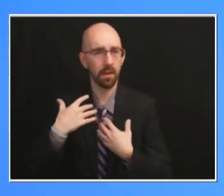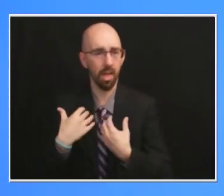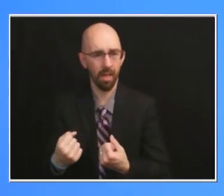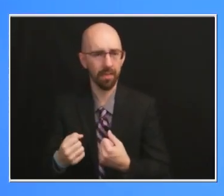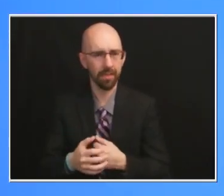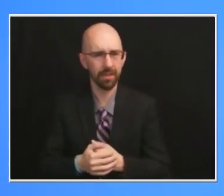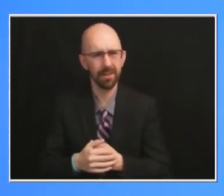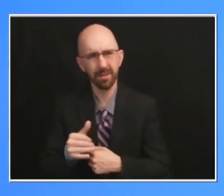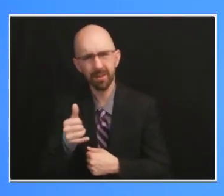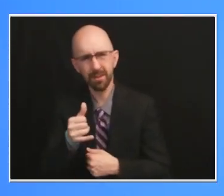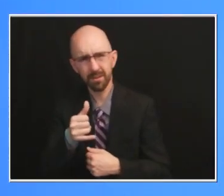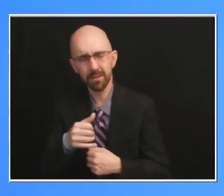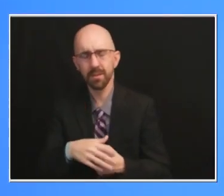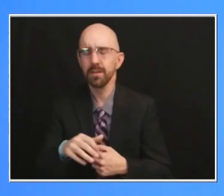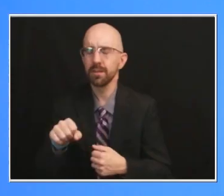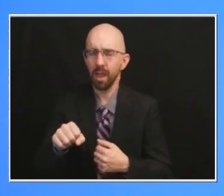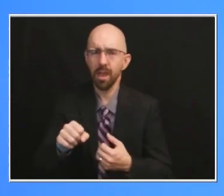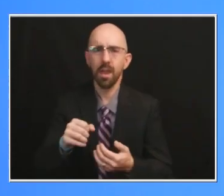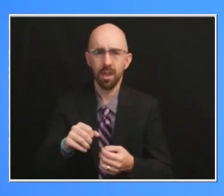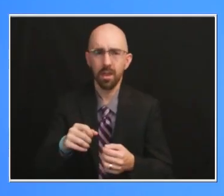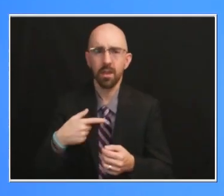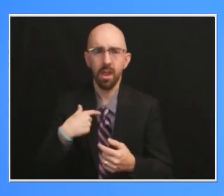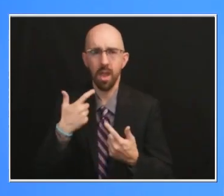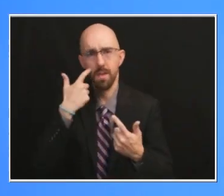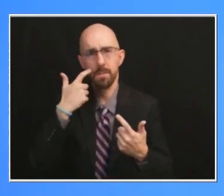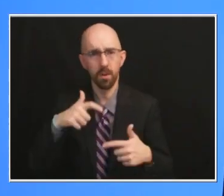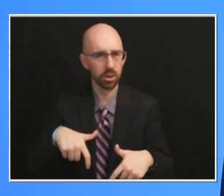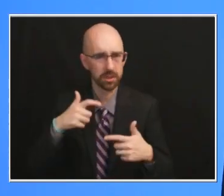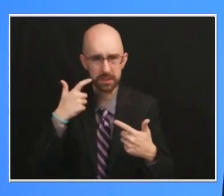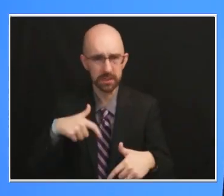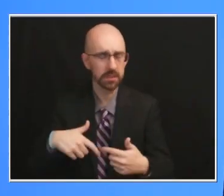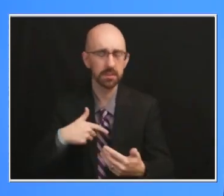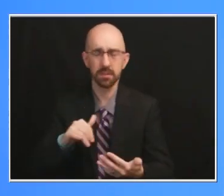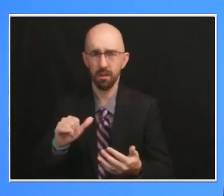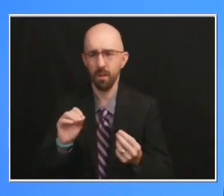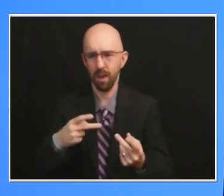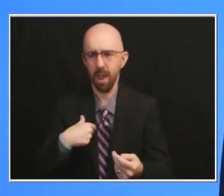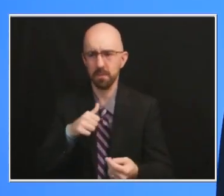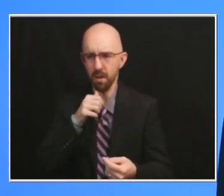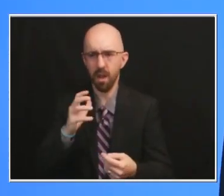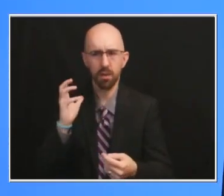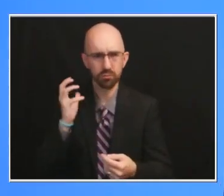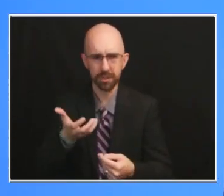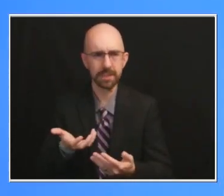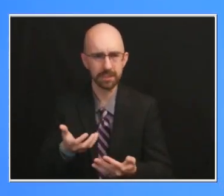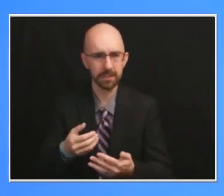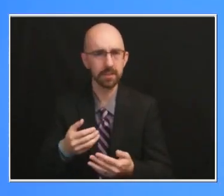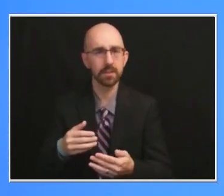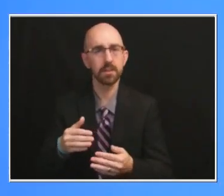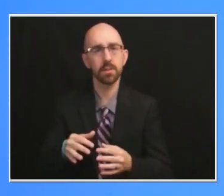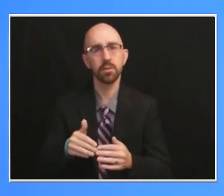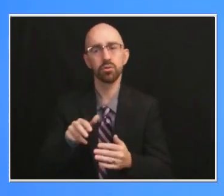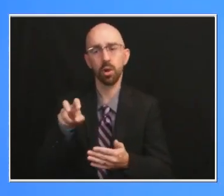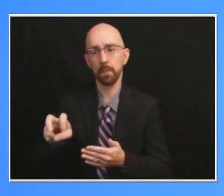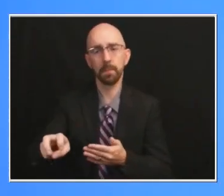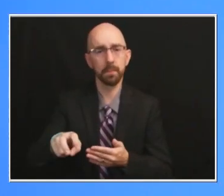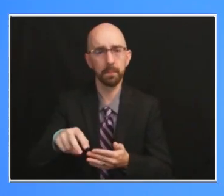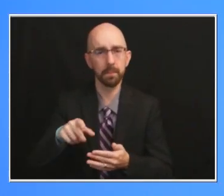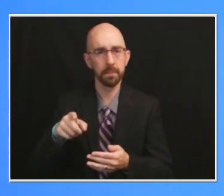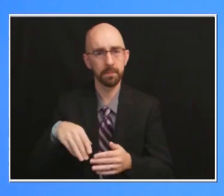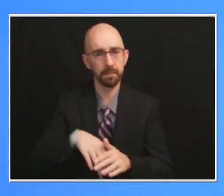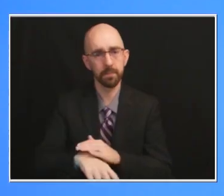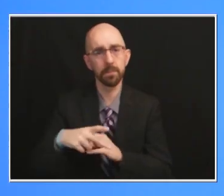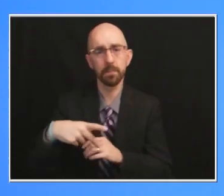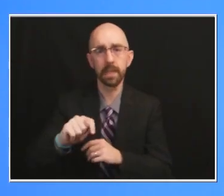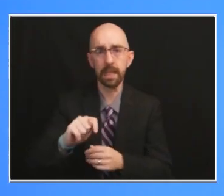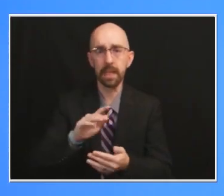And so burst into tears and was like, okay, I know I'm not crazy. Fast forward, I get into PT school